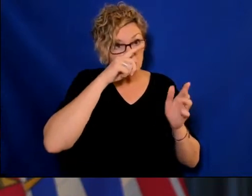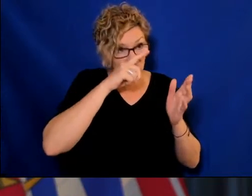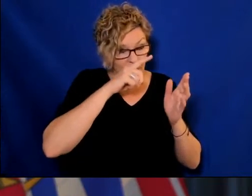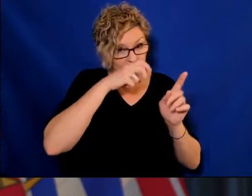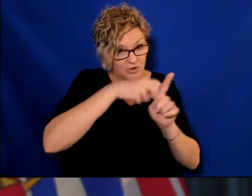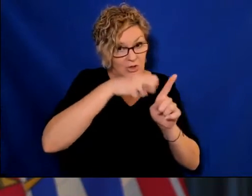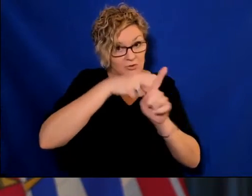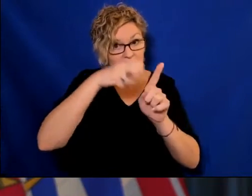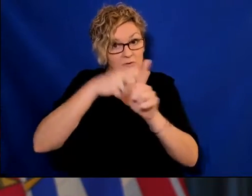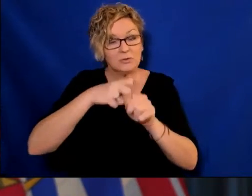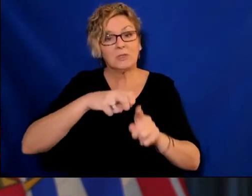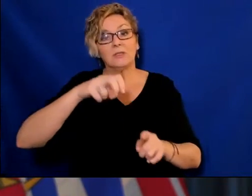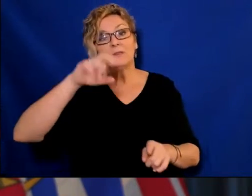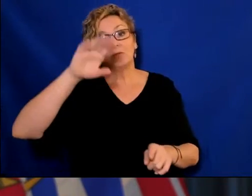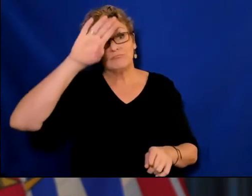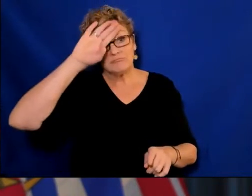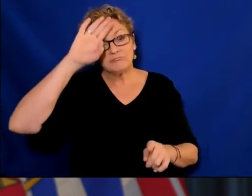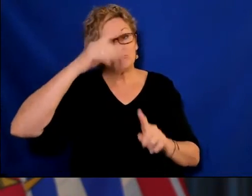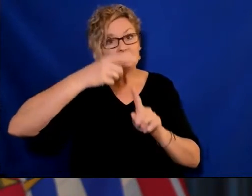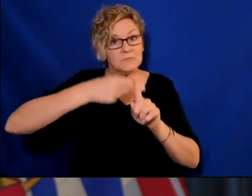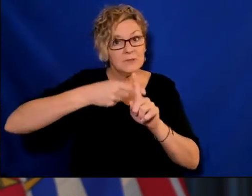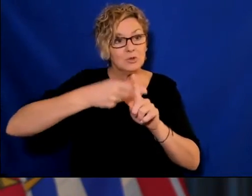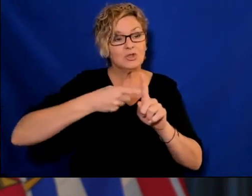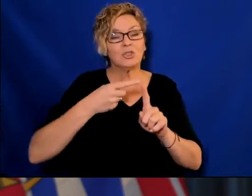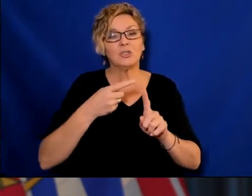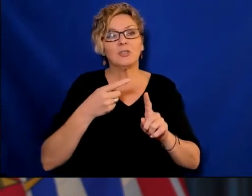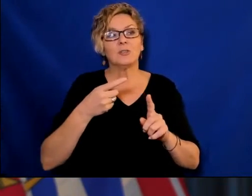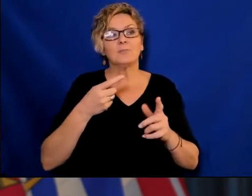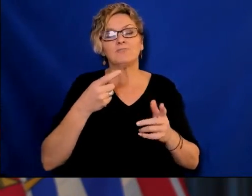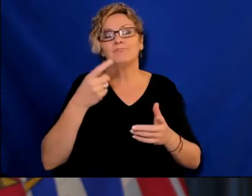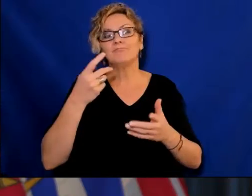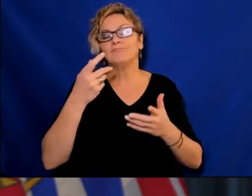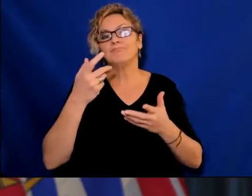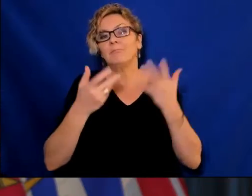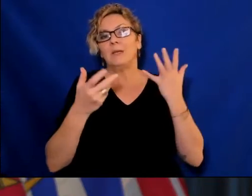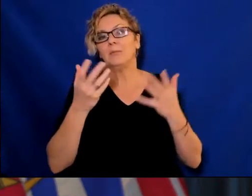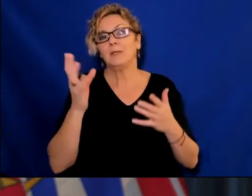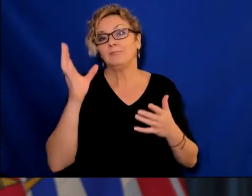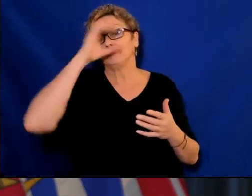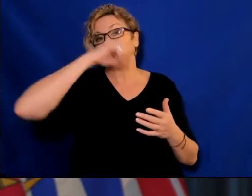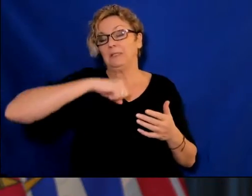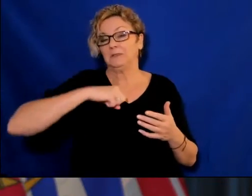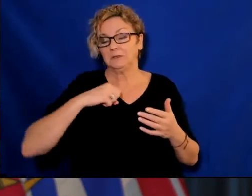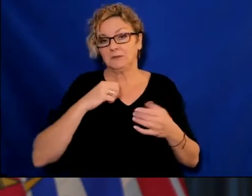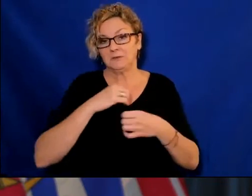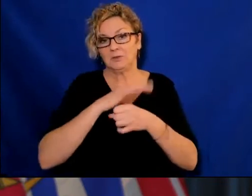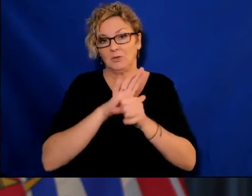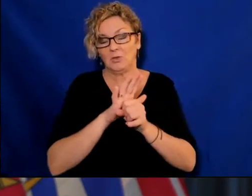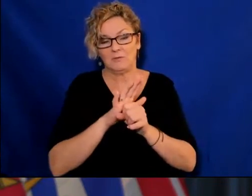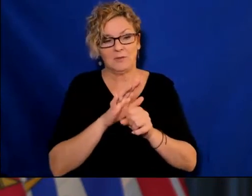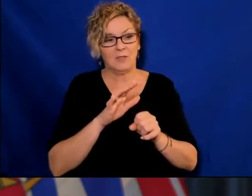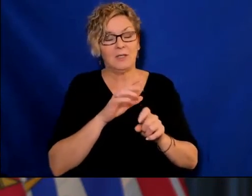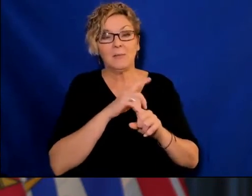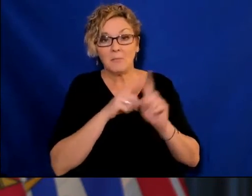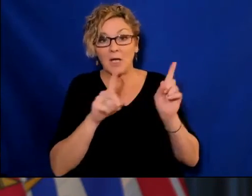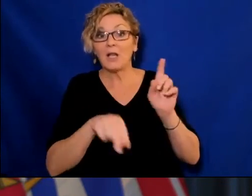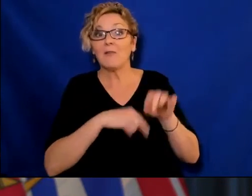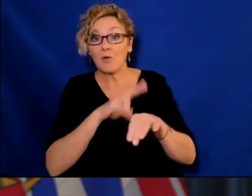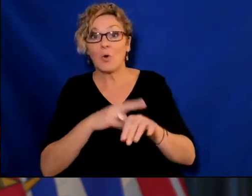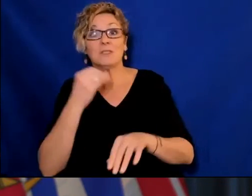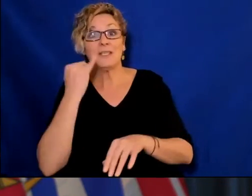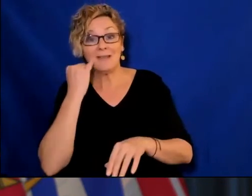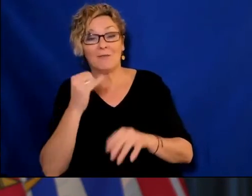child, but also all of the staff and teachers and educators in the school need to do a check